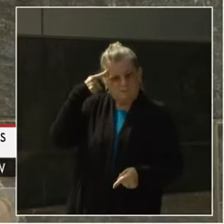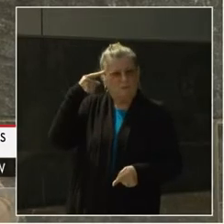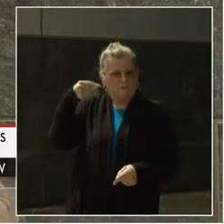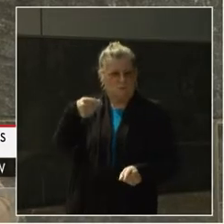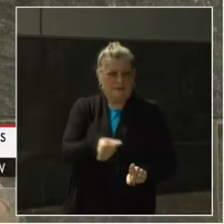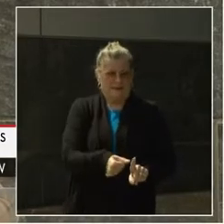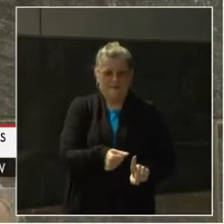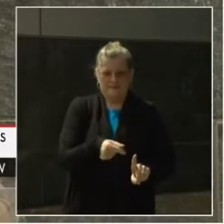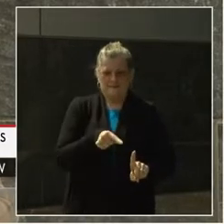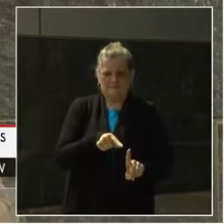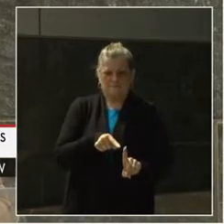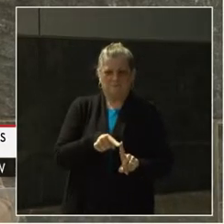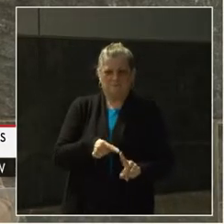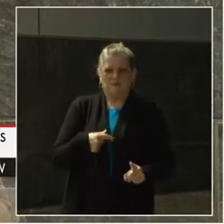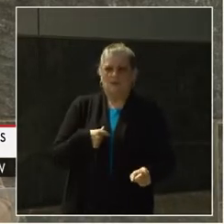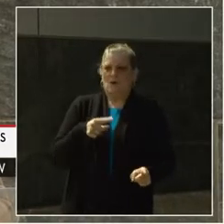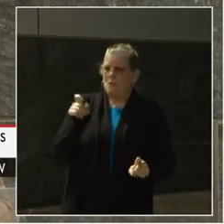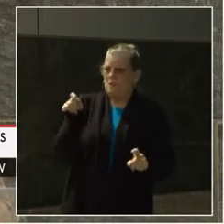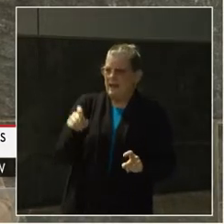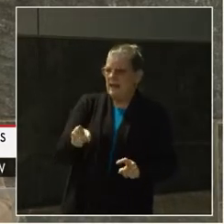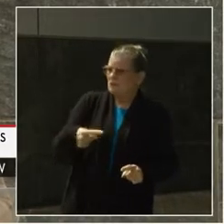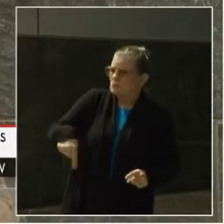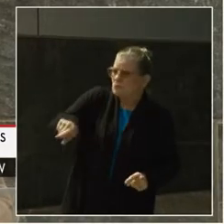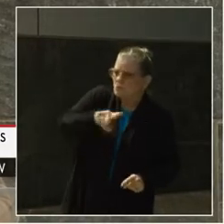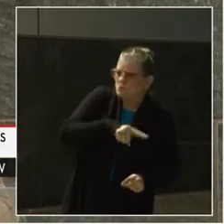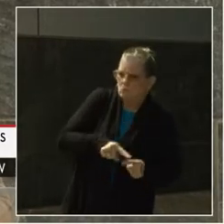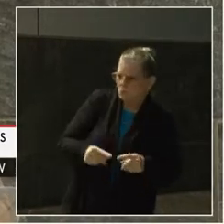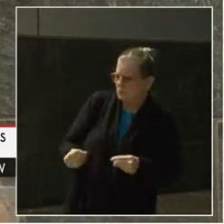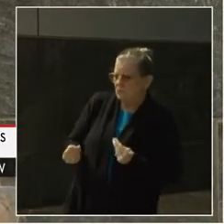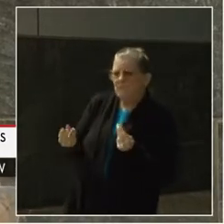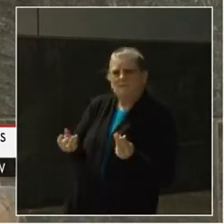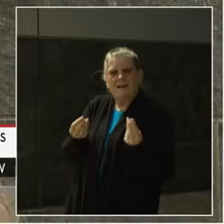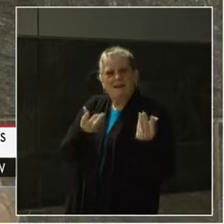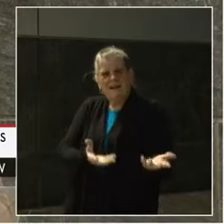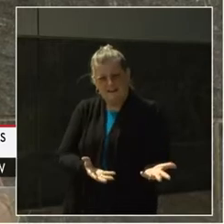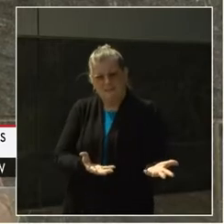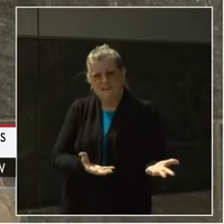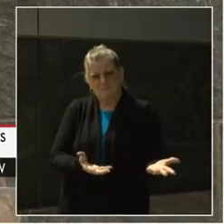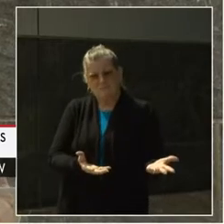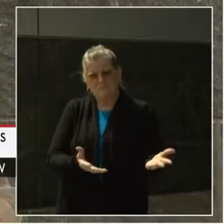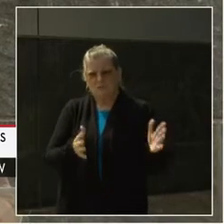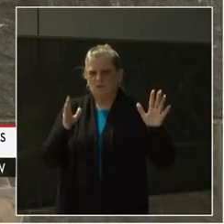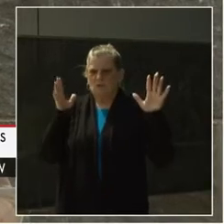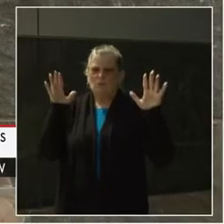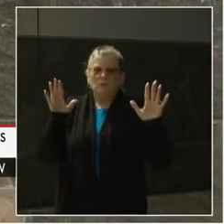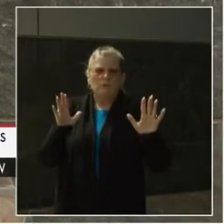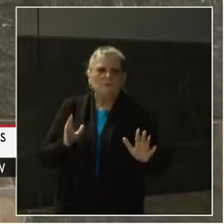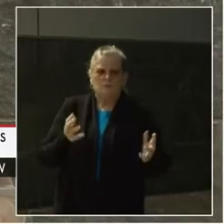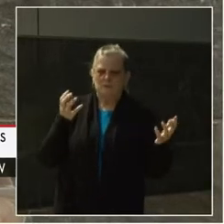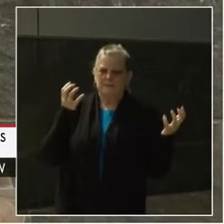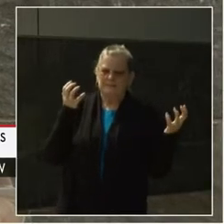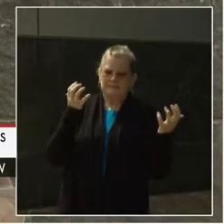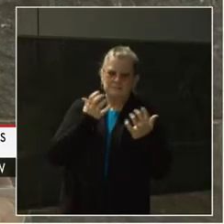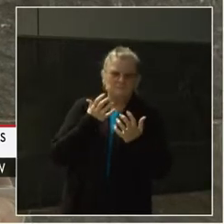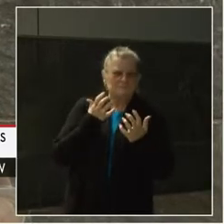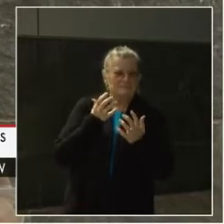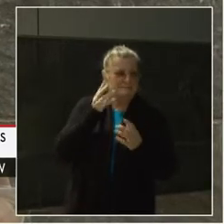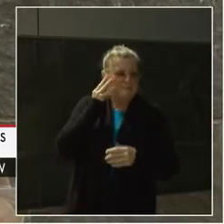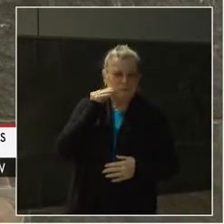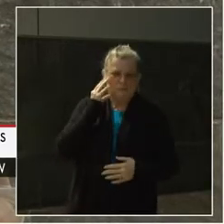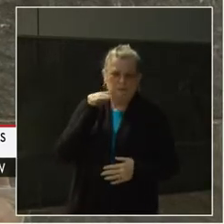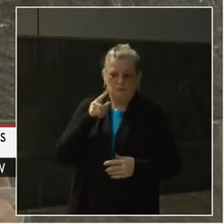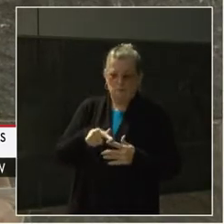asking you to provide a robust experience, as you already heard about. We want students